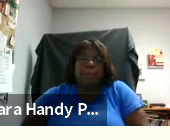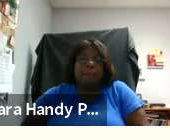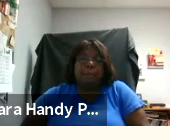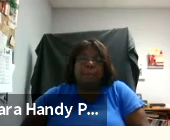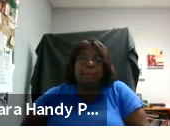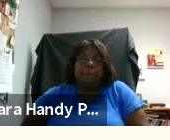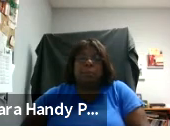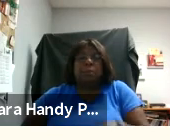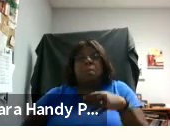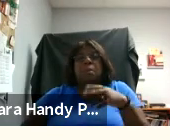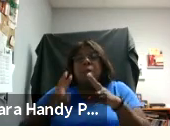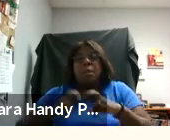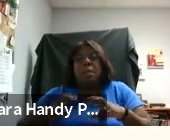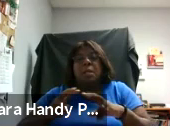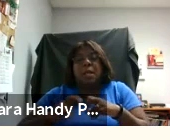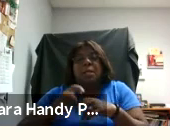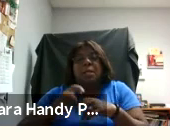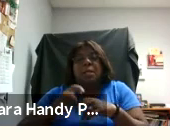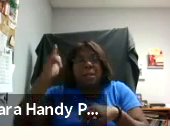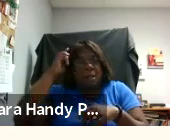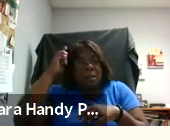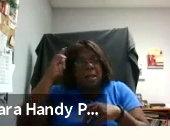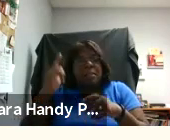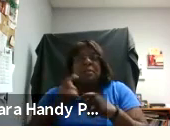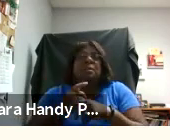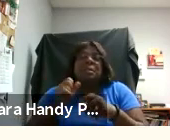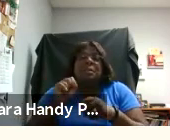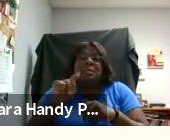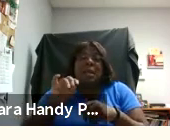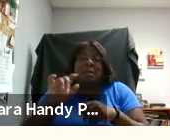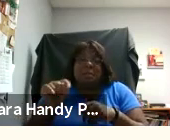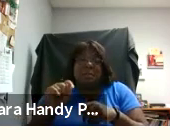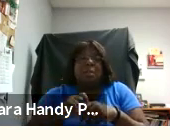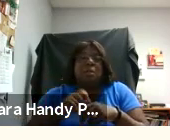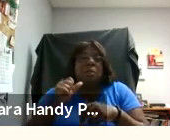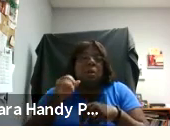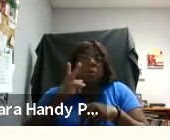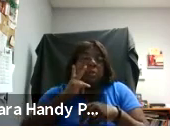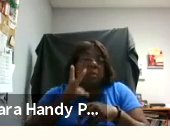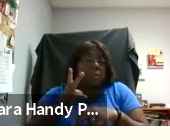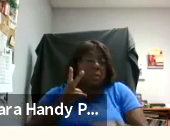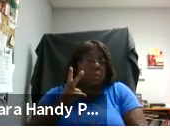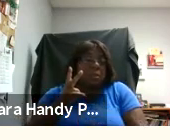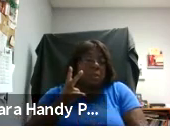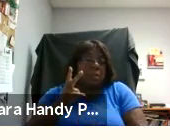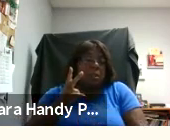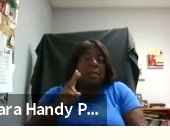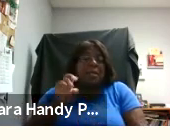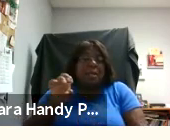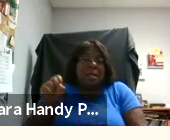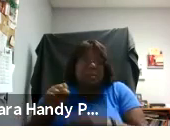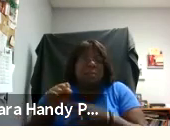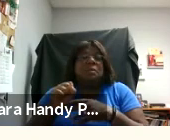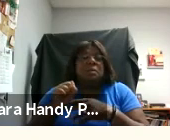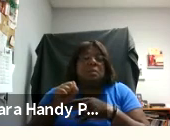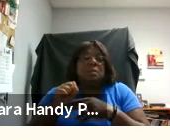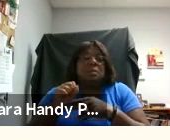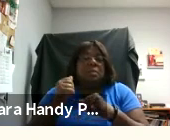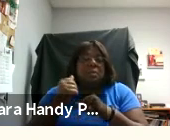Looking at the lettuce stats, similar what we've seen in the EES stats, we